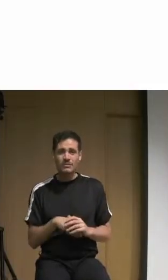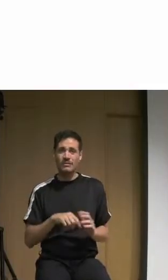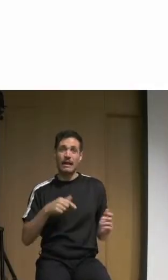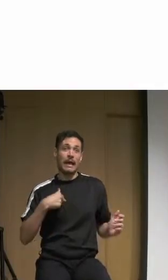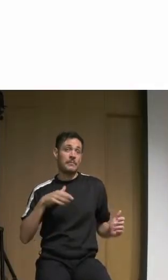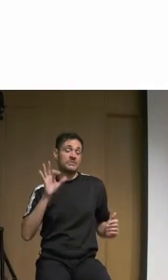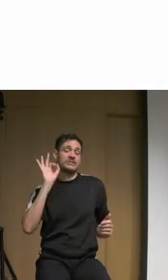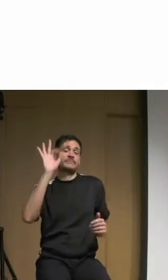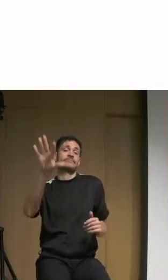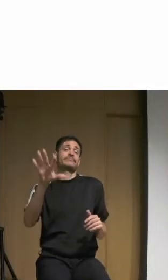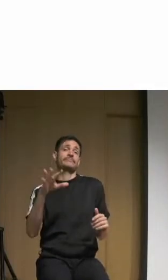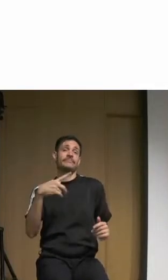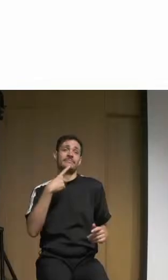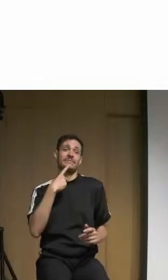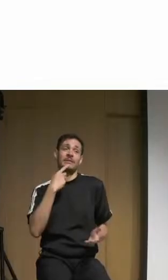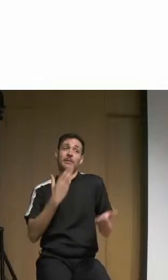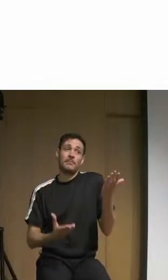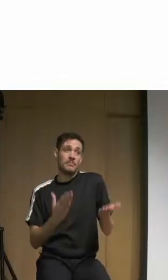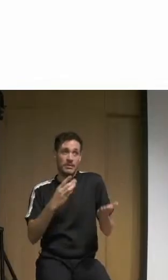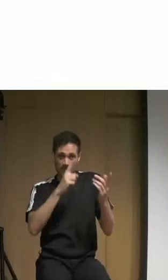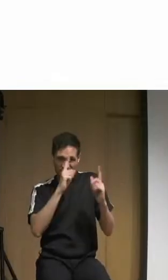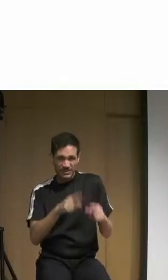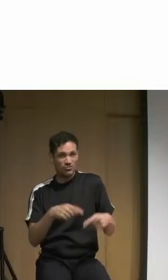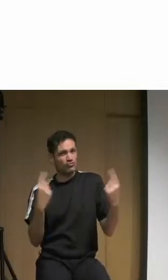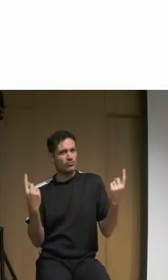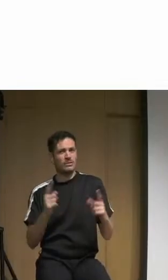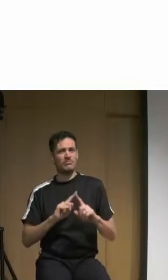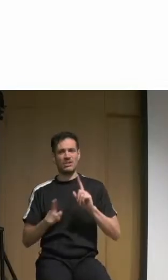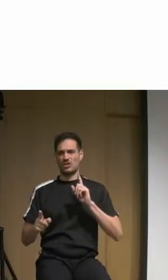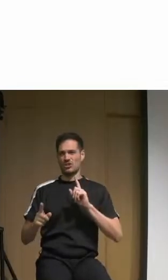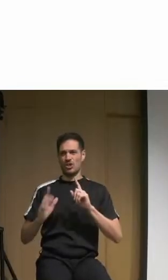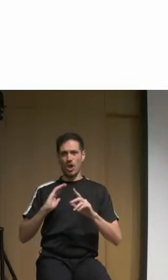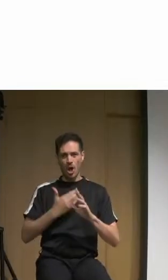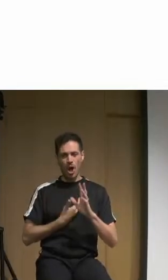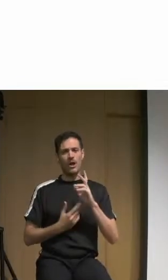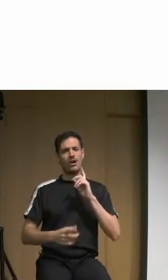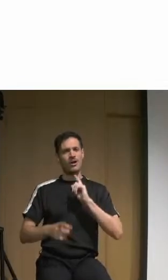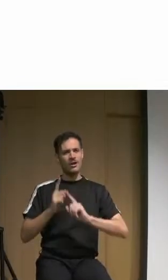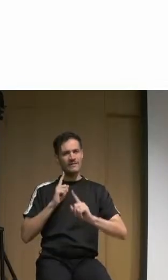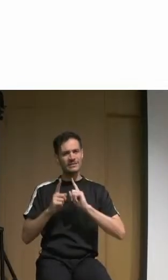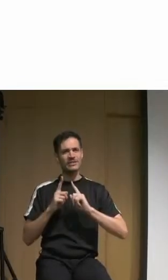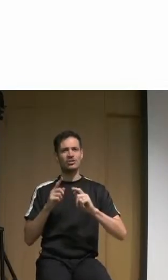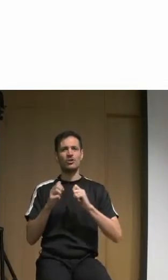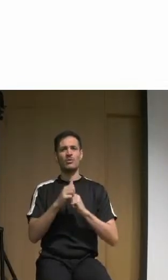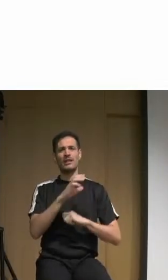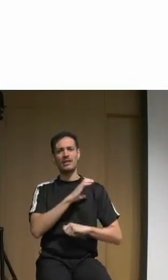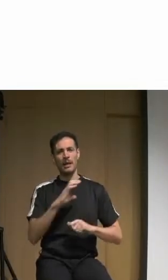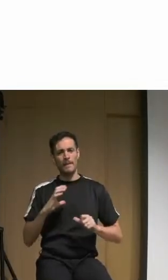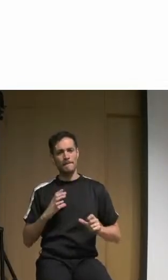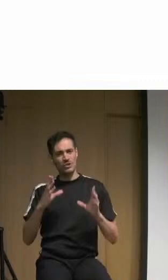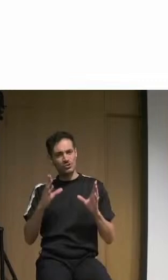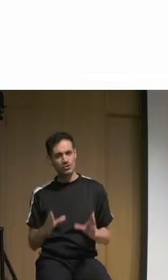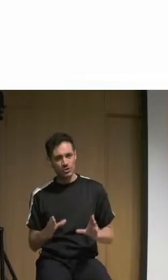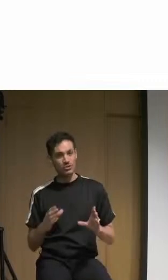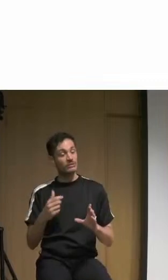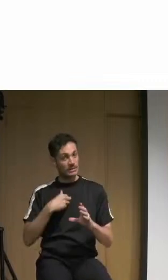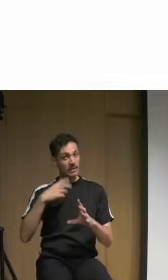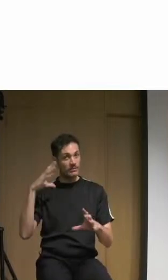disagree. But the conversation, at least with the commissioners that I was a